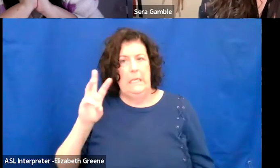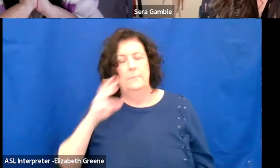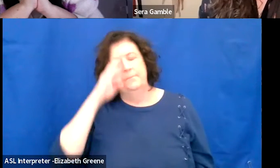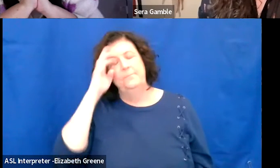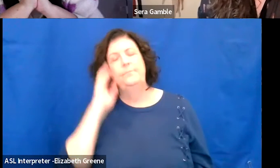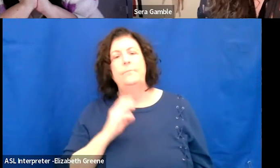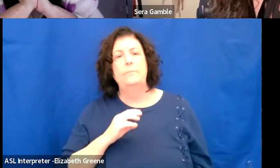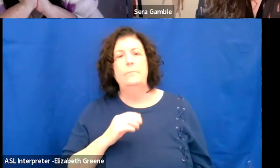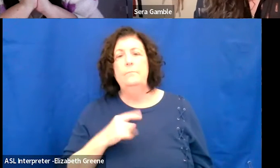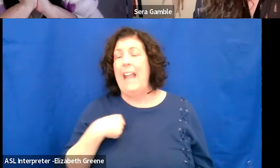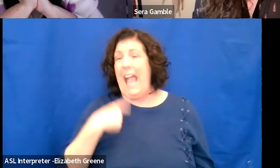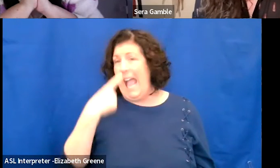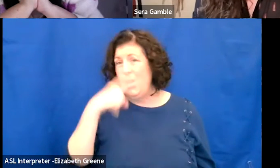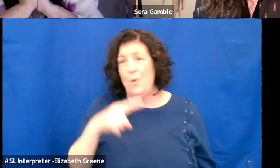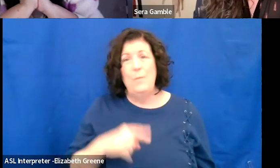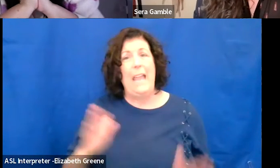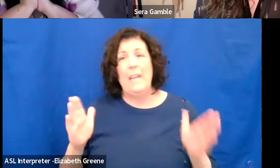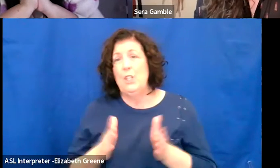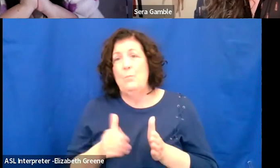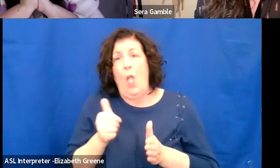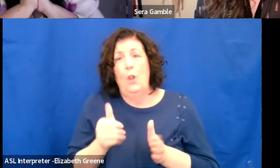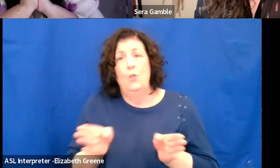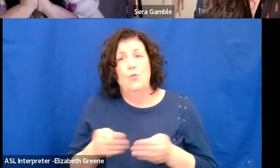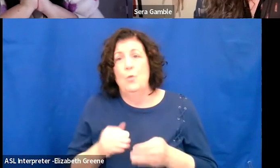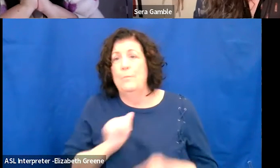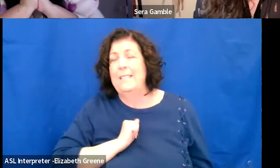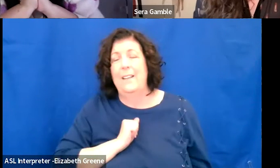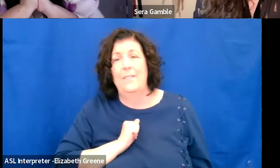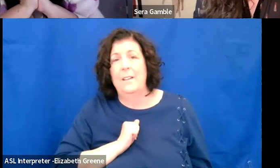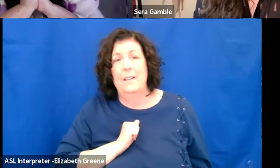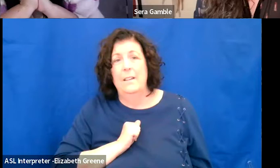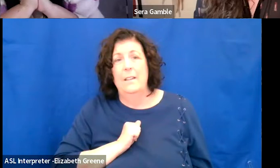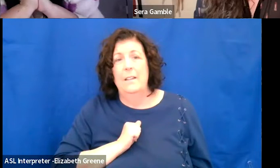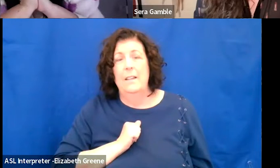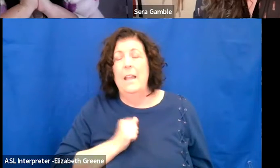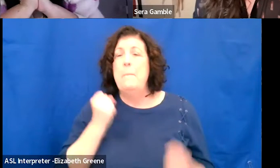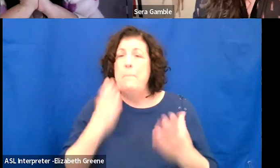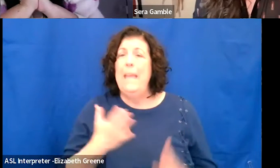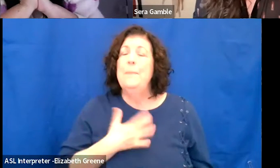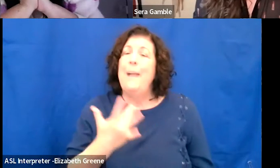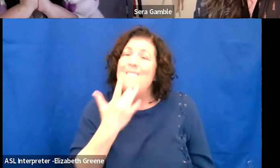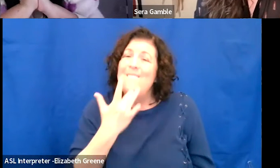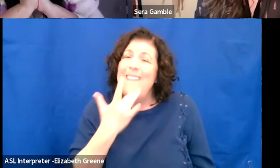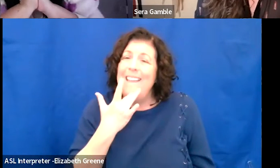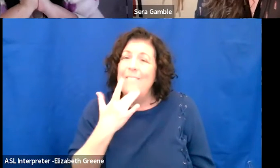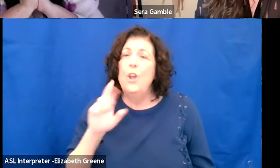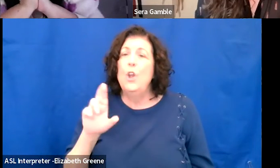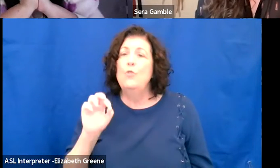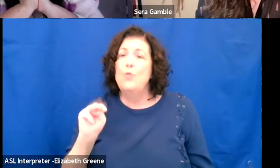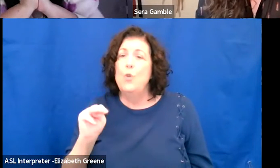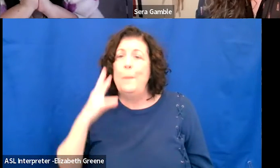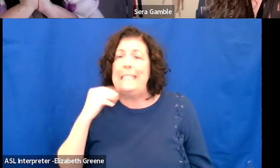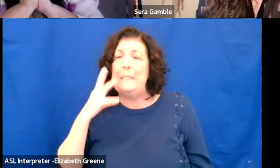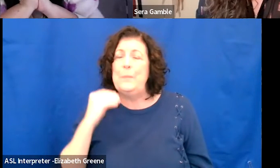I don't mind a smaller room, actually. Many of my favorite room experiences were smaller rooms. I know. I don't